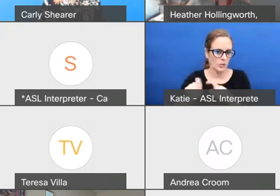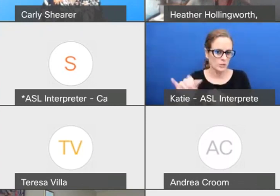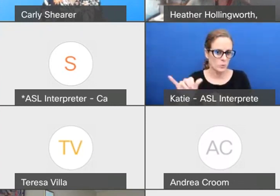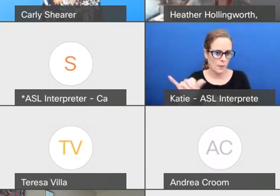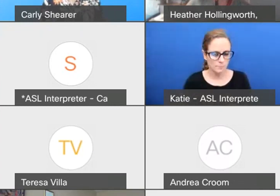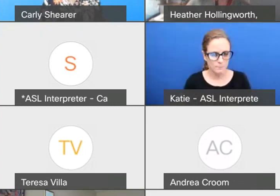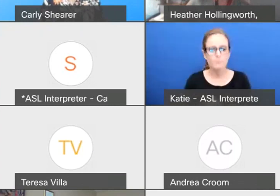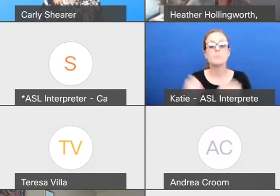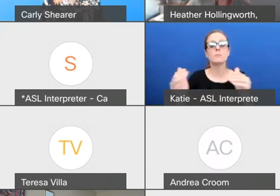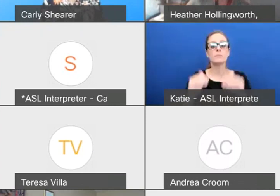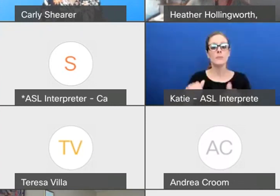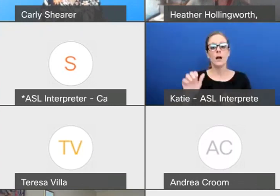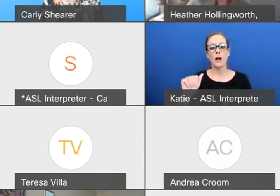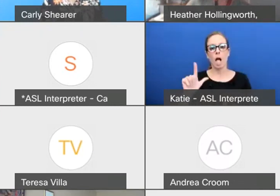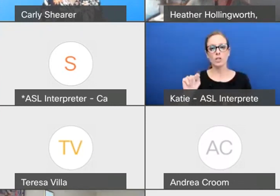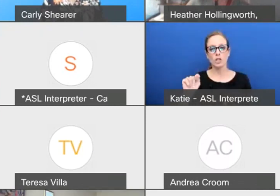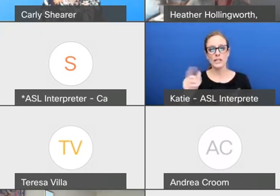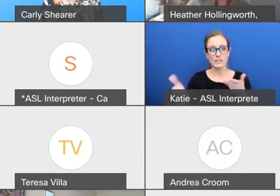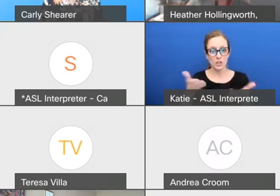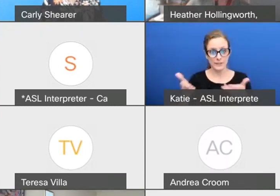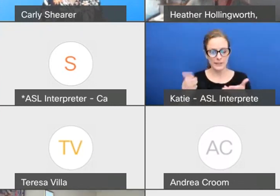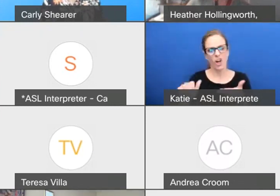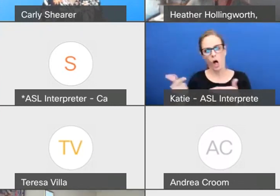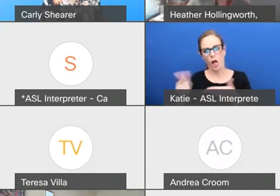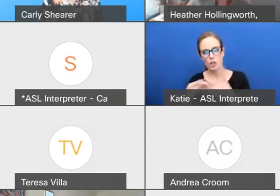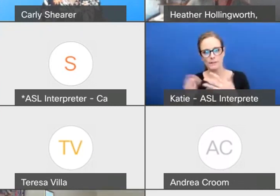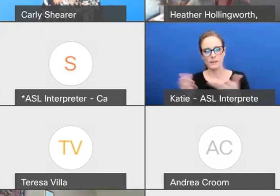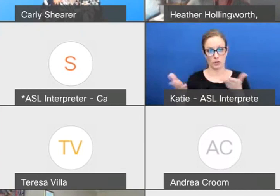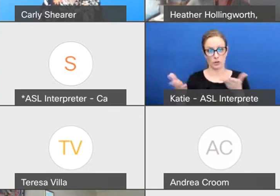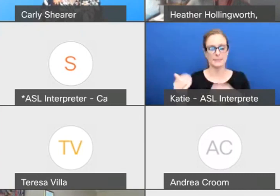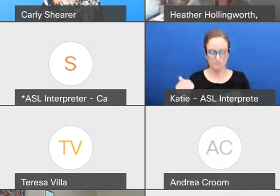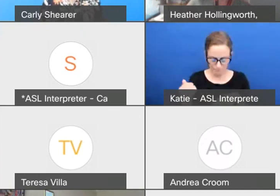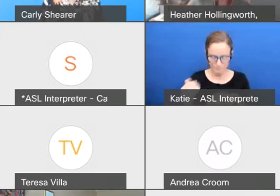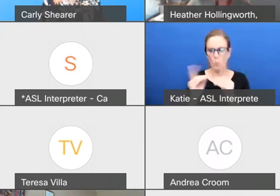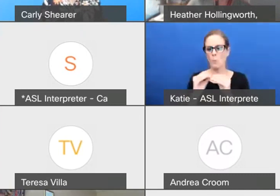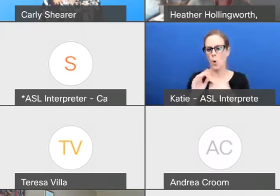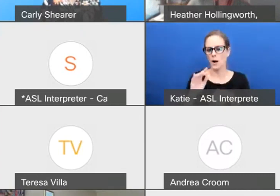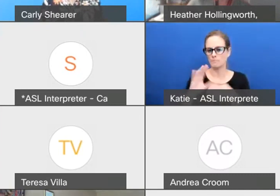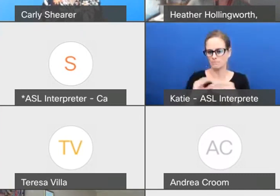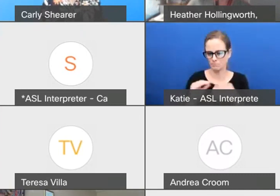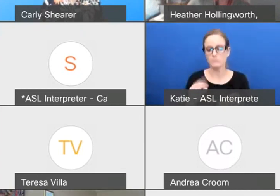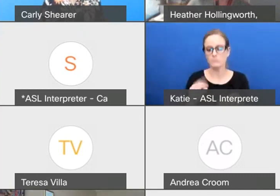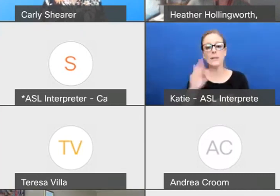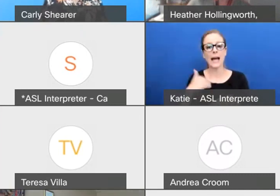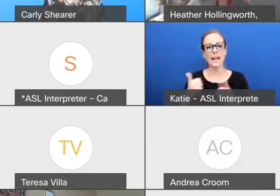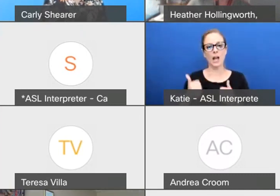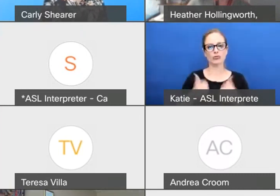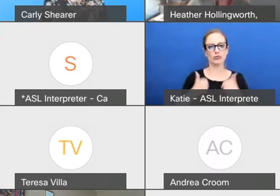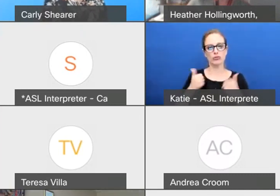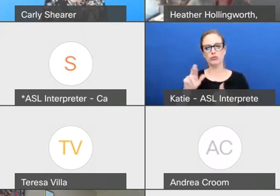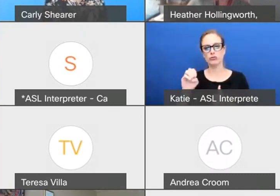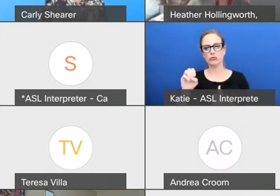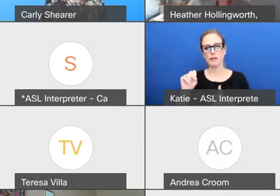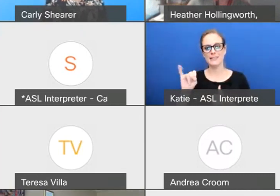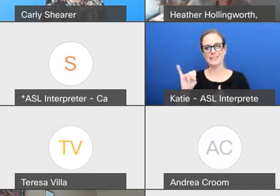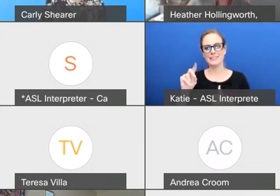For alternative services, just one last thing I wanted to touch bases about that. You know, we had a residential vendor forum, and in the residential